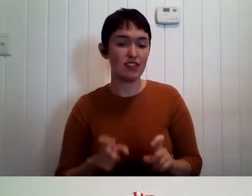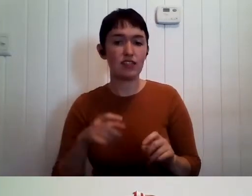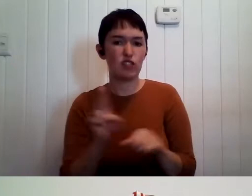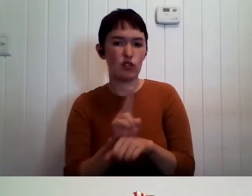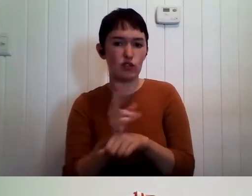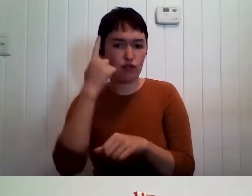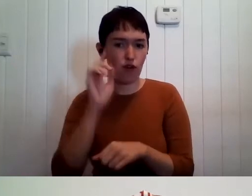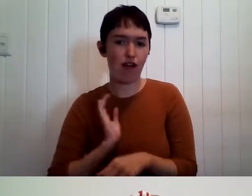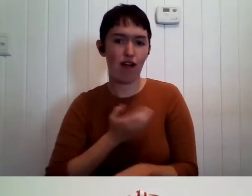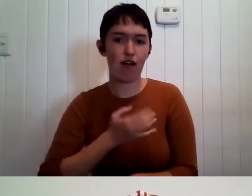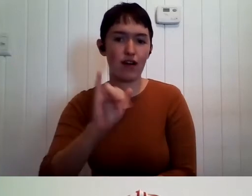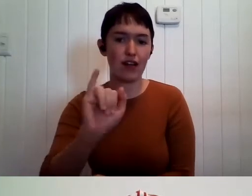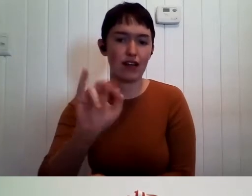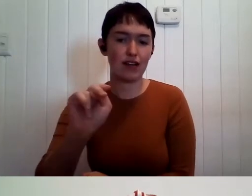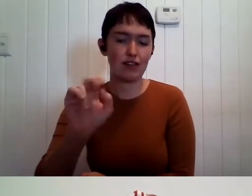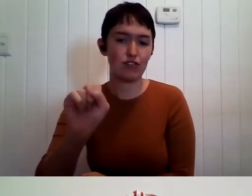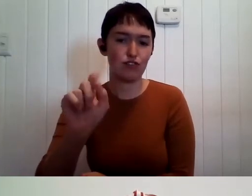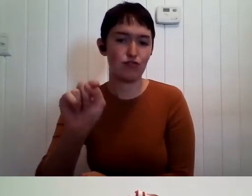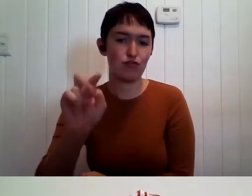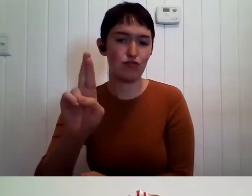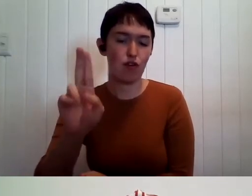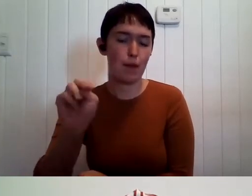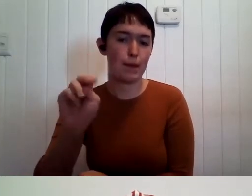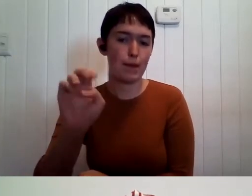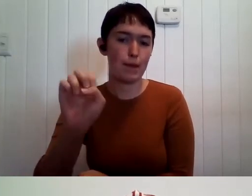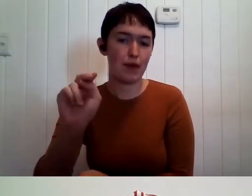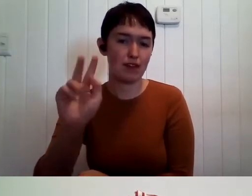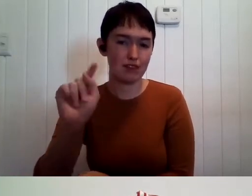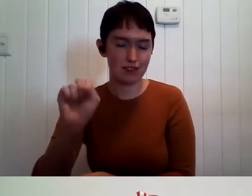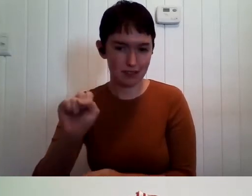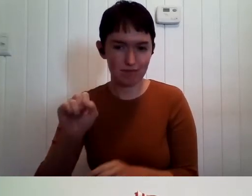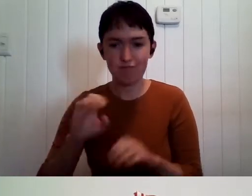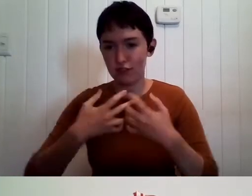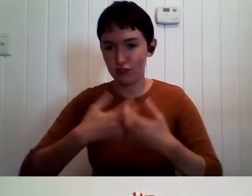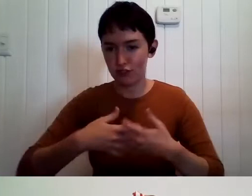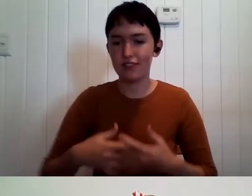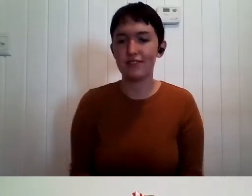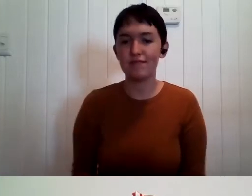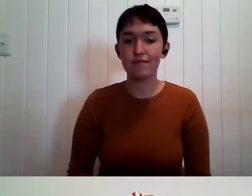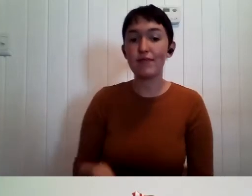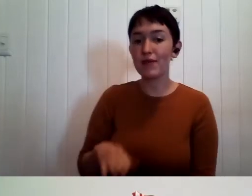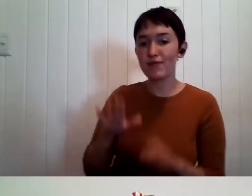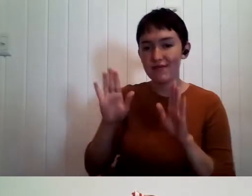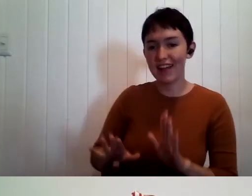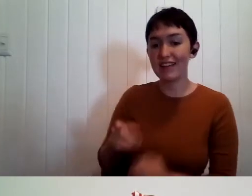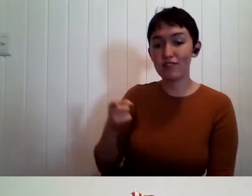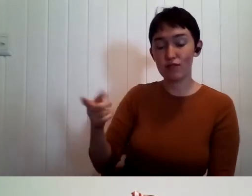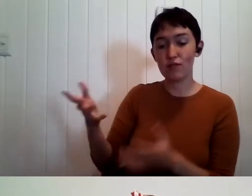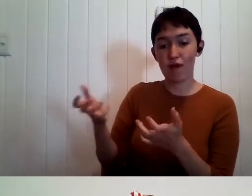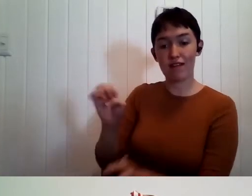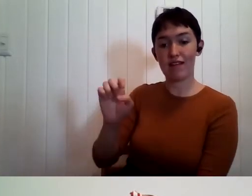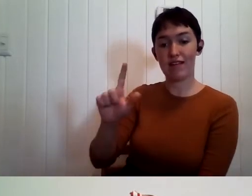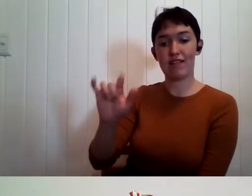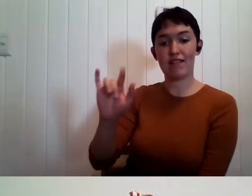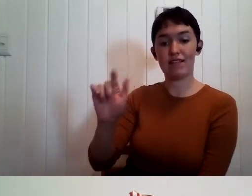Very cool. Thank you. Elizabeth, do you want to introduce yourself? Yeah, hi, my name is Elizabeth Bottenberg. I am